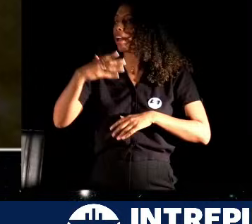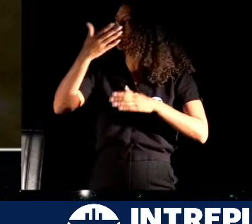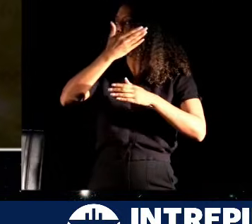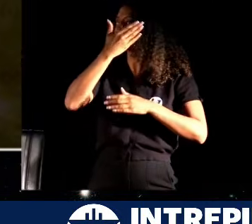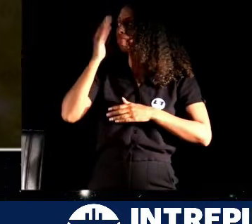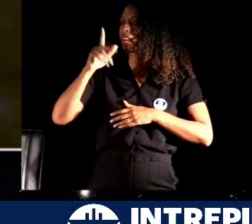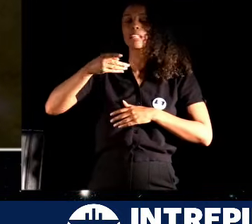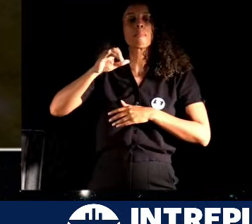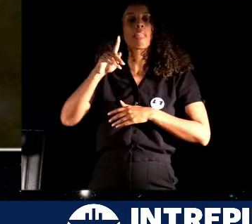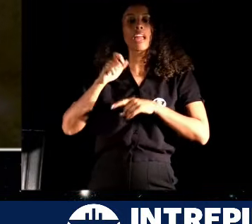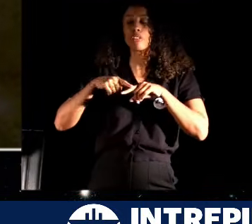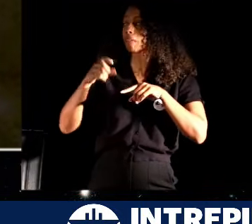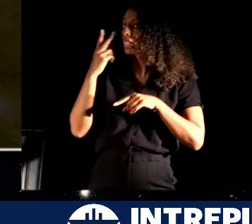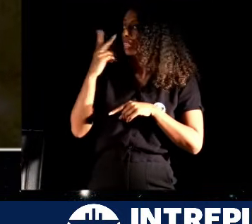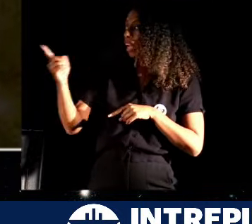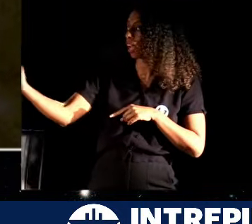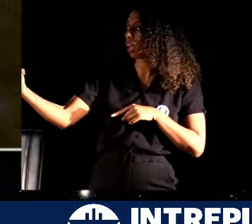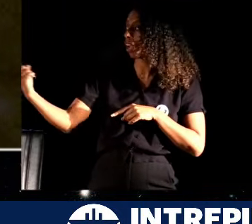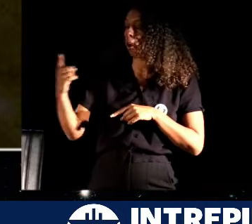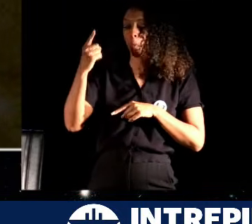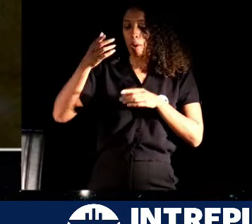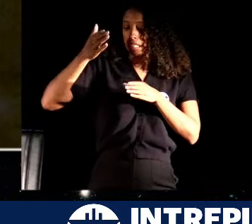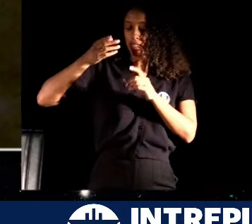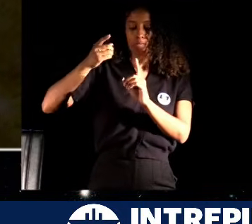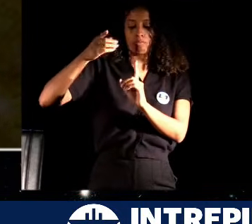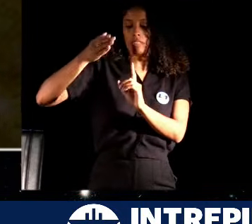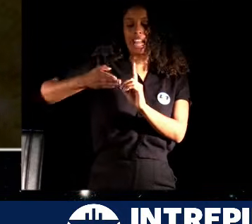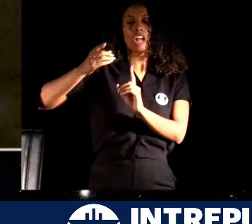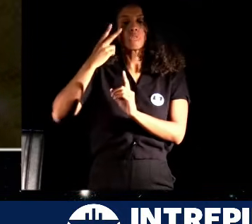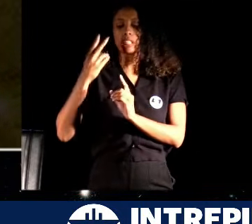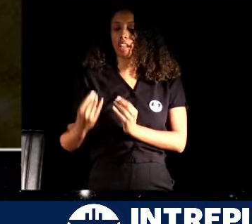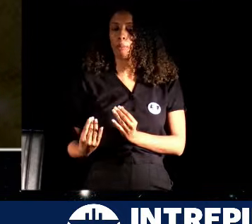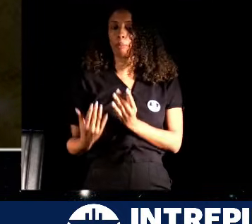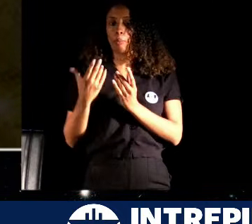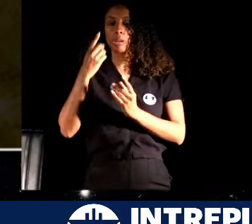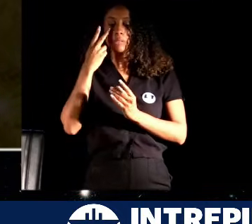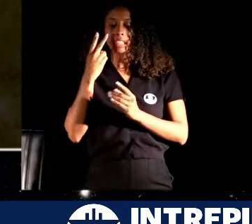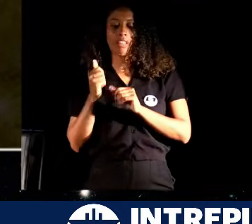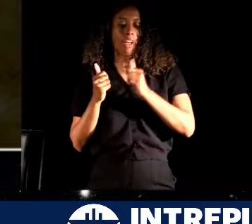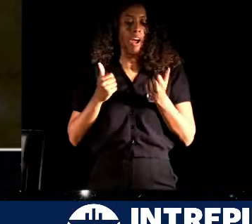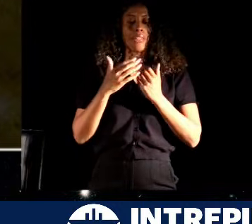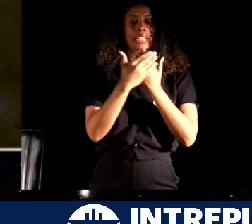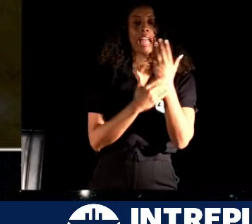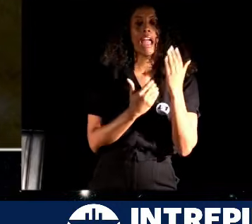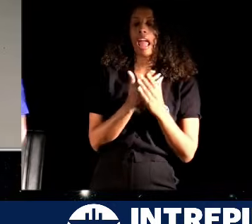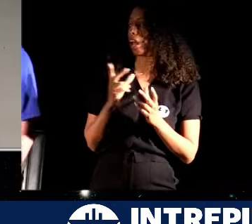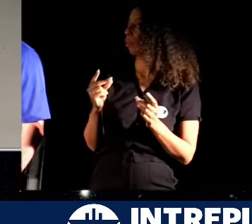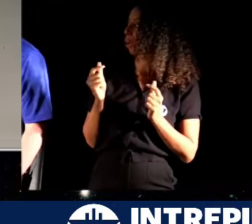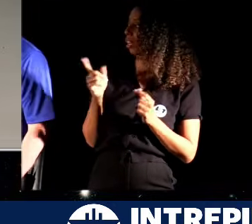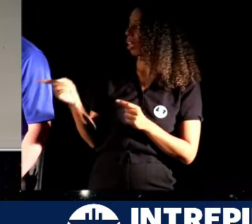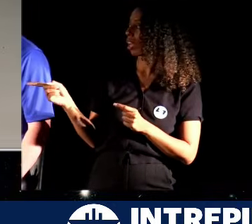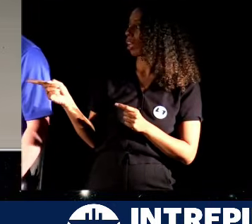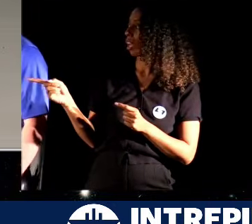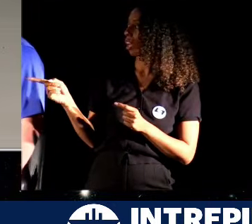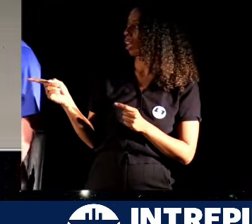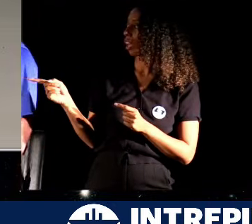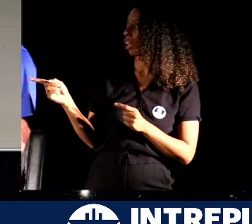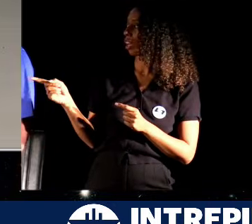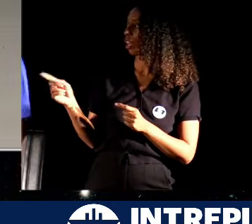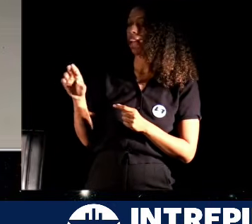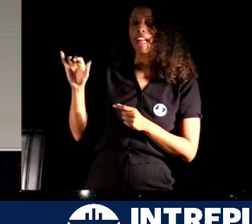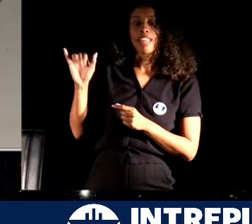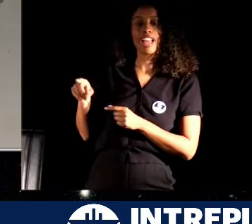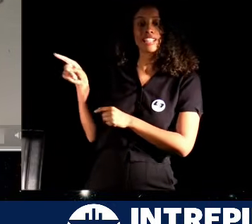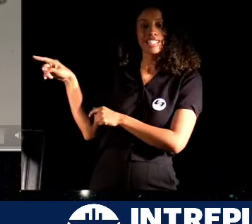we're heating up one side, and you might notice the hand on the other side here in a second. That's NOR,